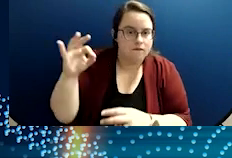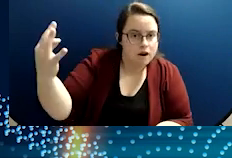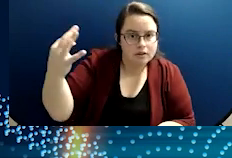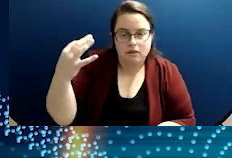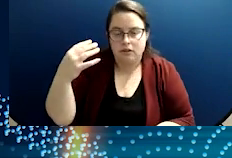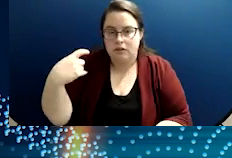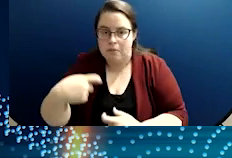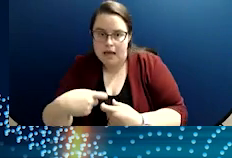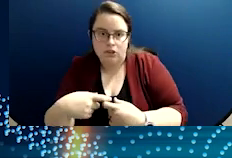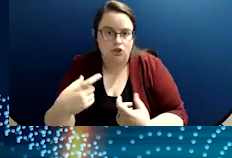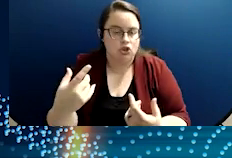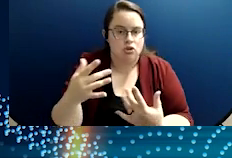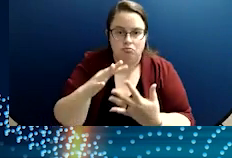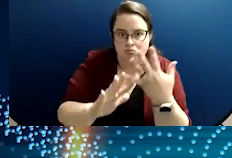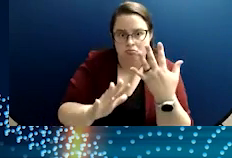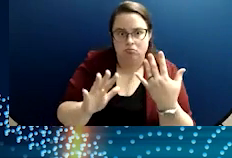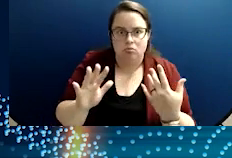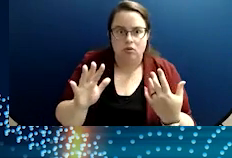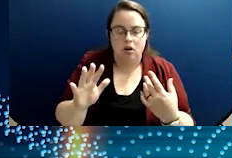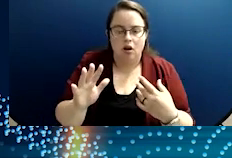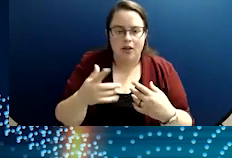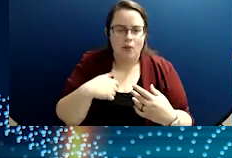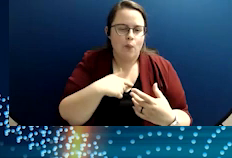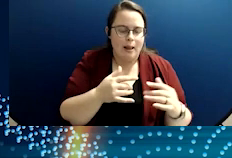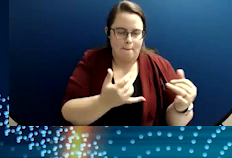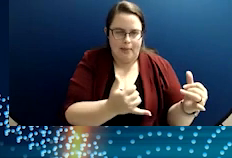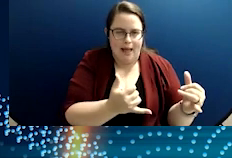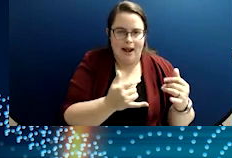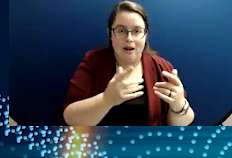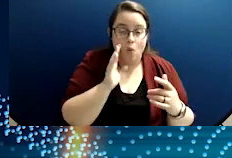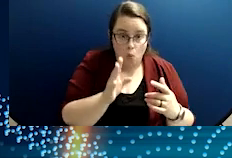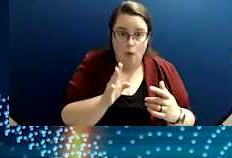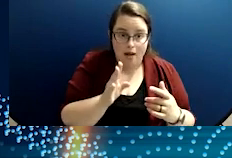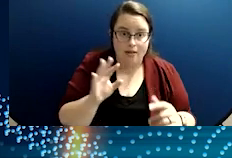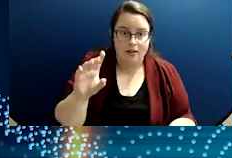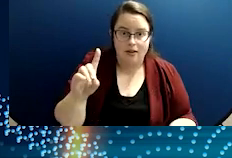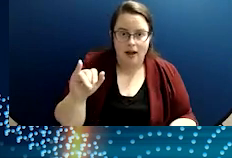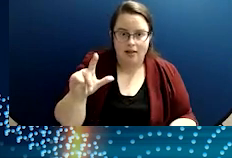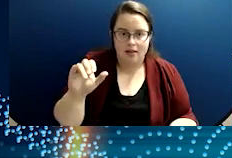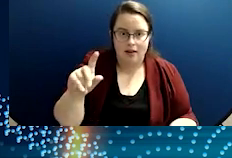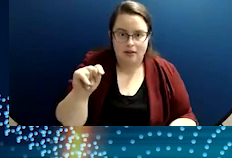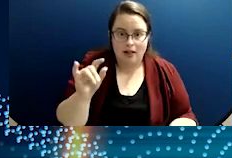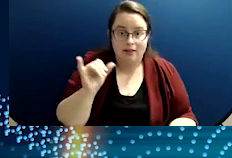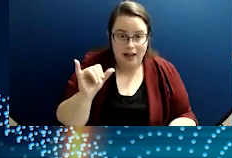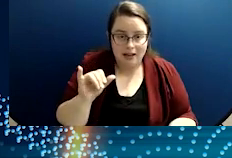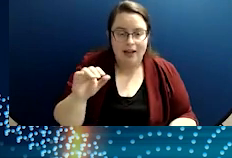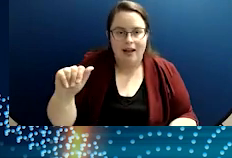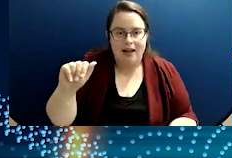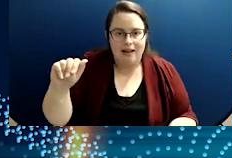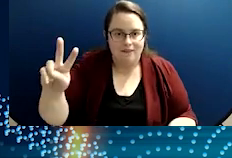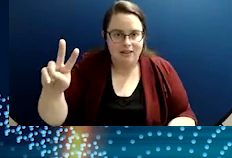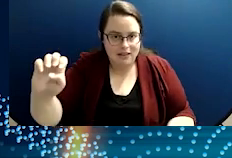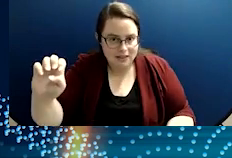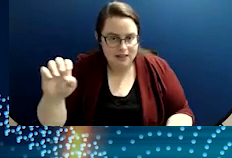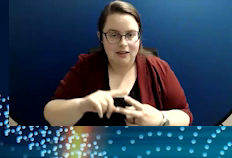whatever you need to go. You can even tell it to do things like, we messed around with it, and it actually will do a dialect like African American vernacular English or Jersey